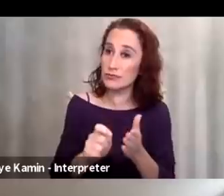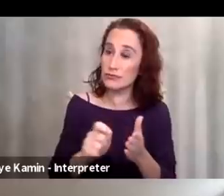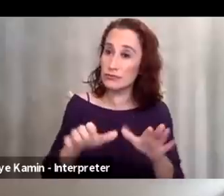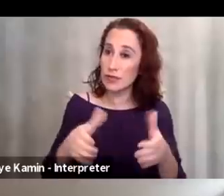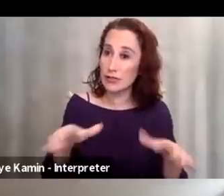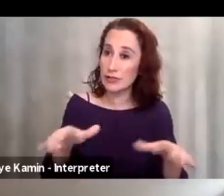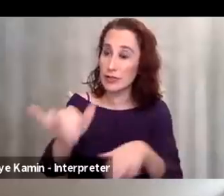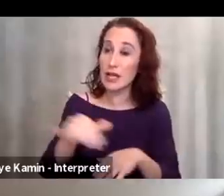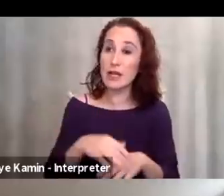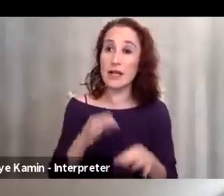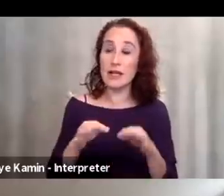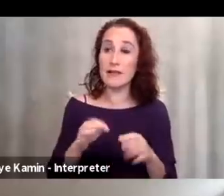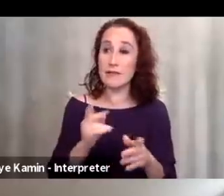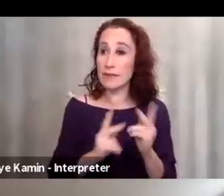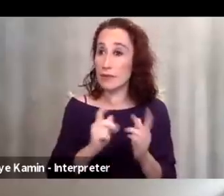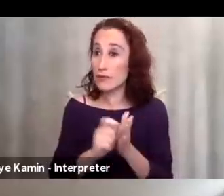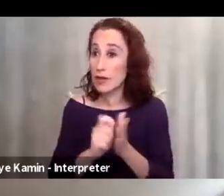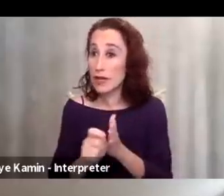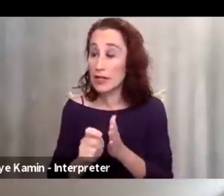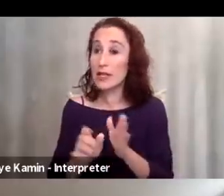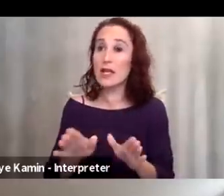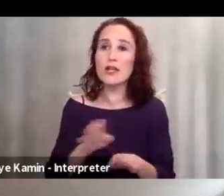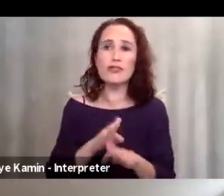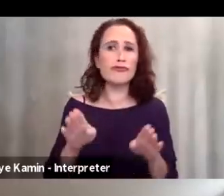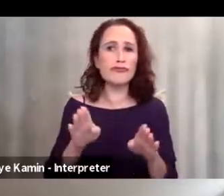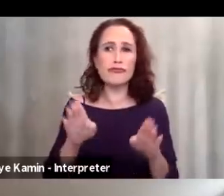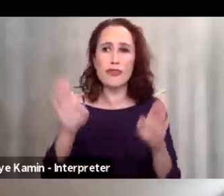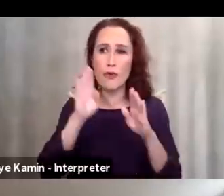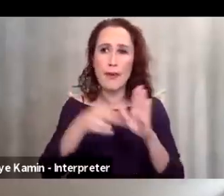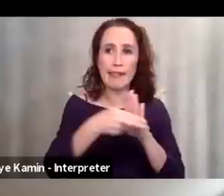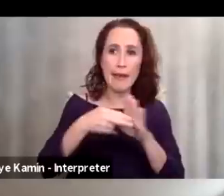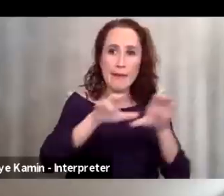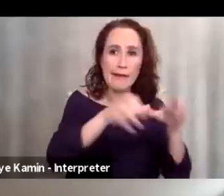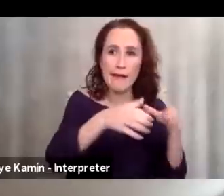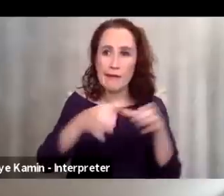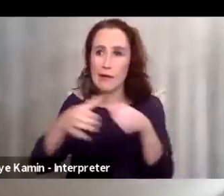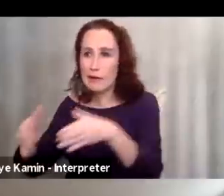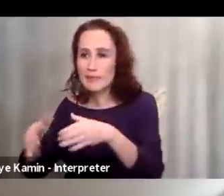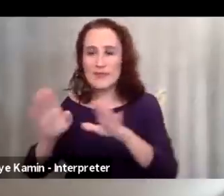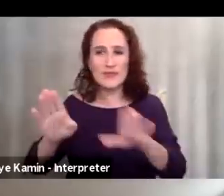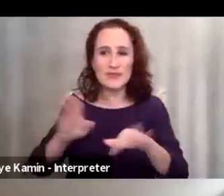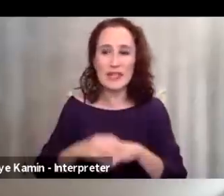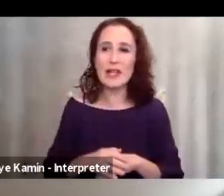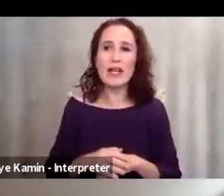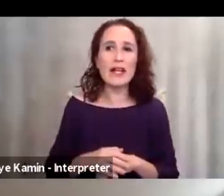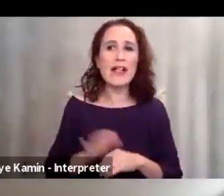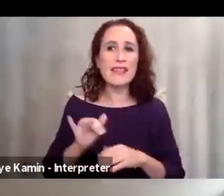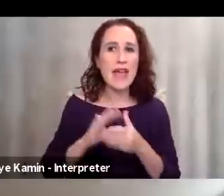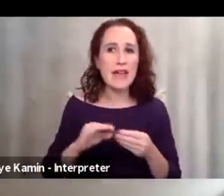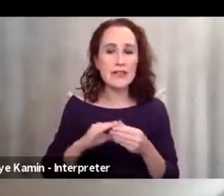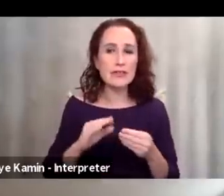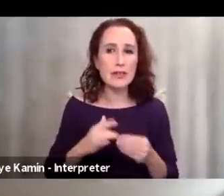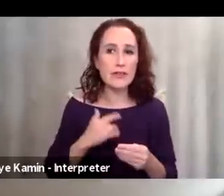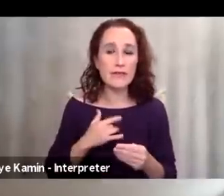talk to people who are writing, just not to worry about the categories and, you know, to write the story that feels